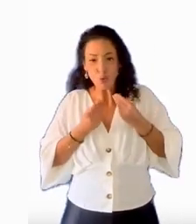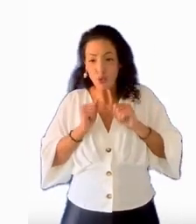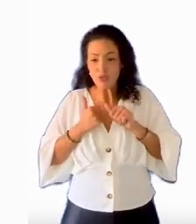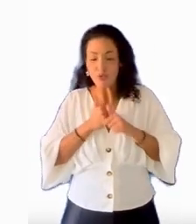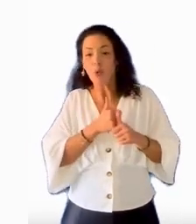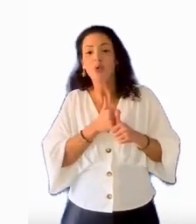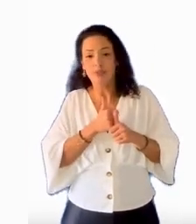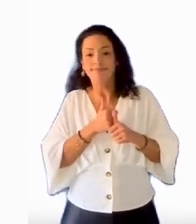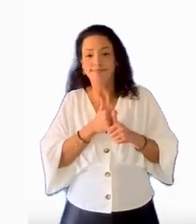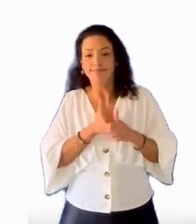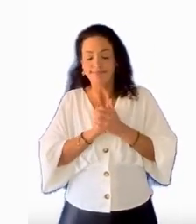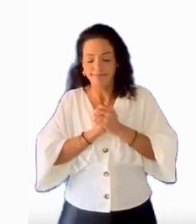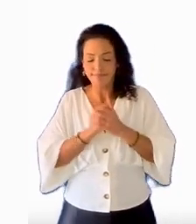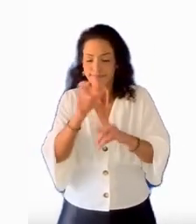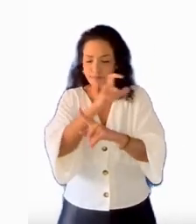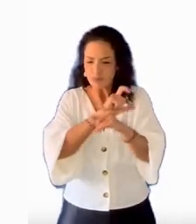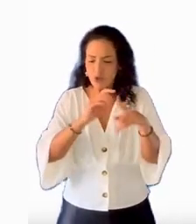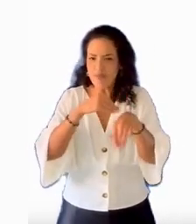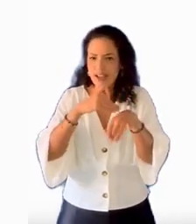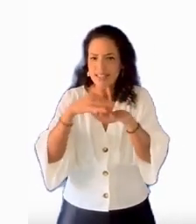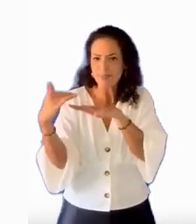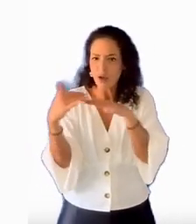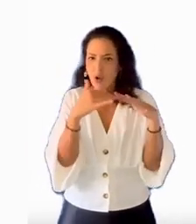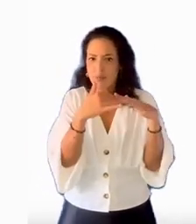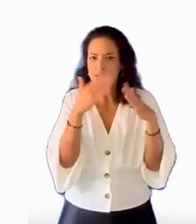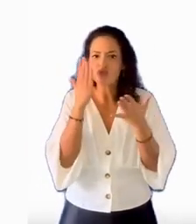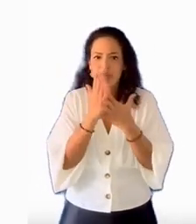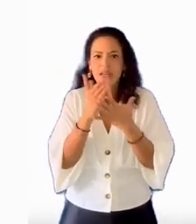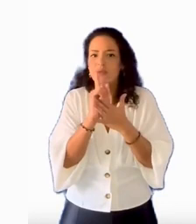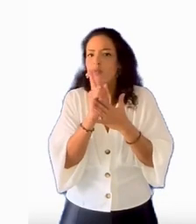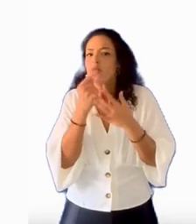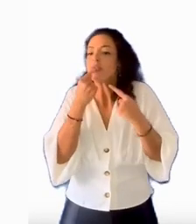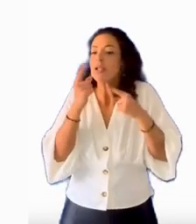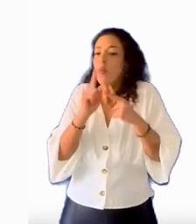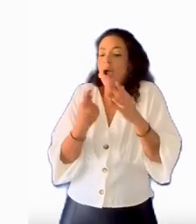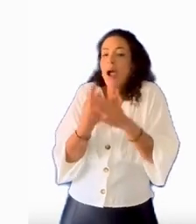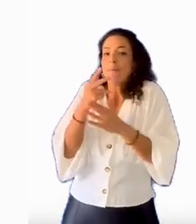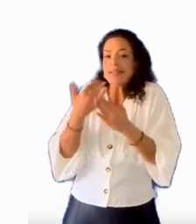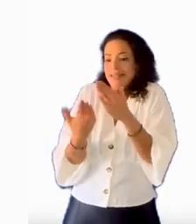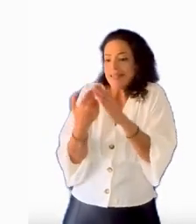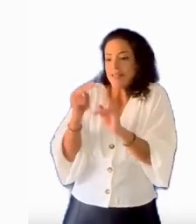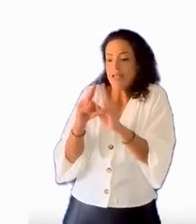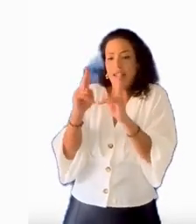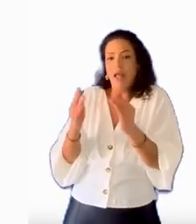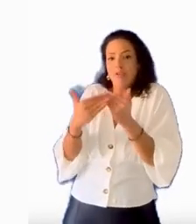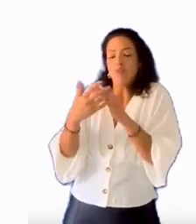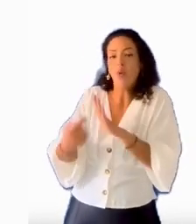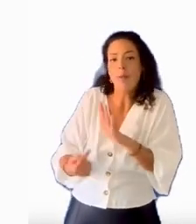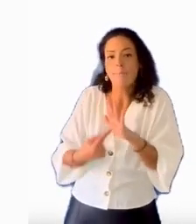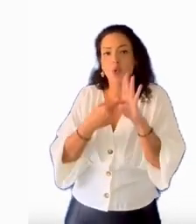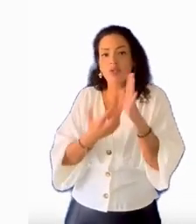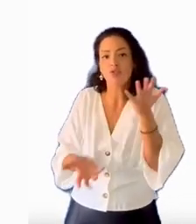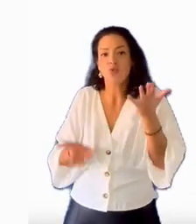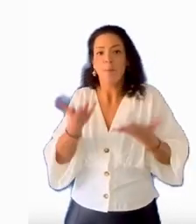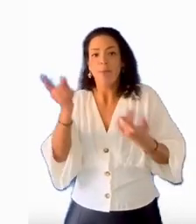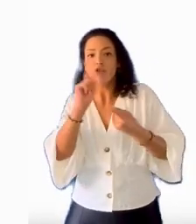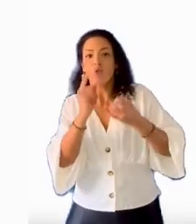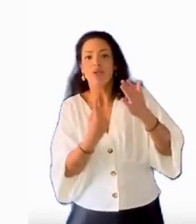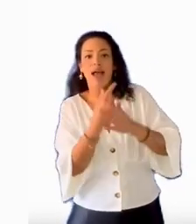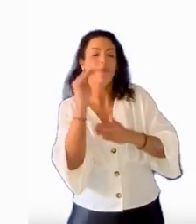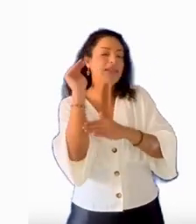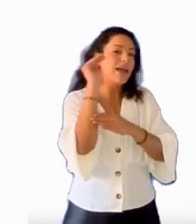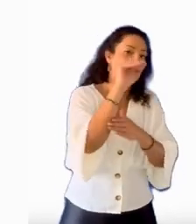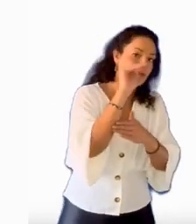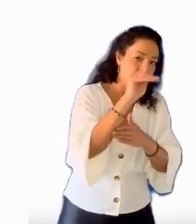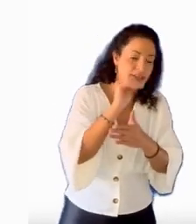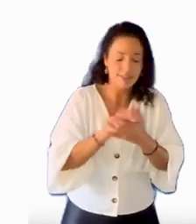support, so much so that in communities affected by conflict, it is argued that what happens inside the home is more significant than that which happens outside